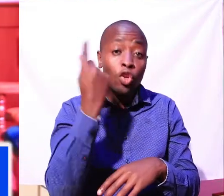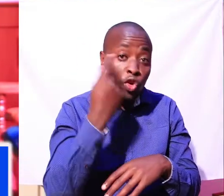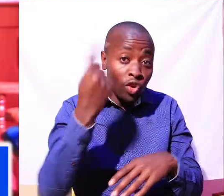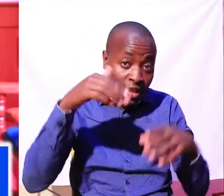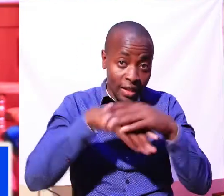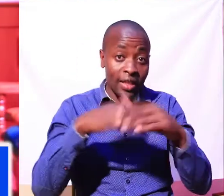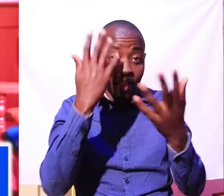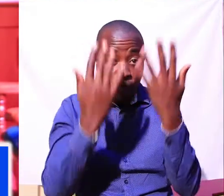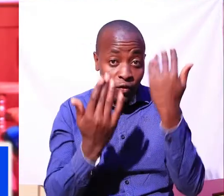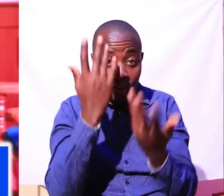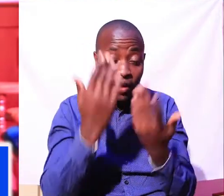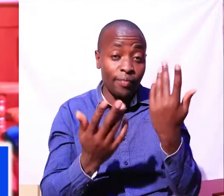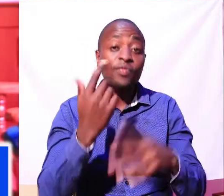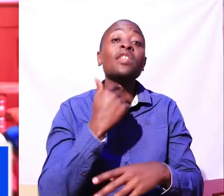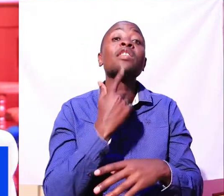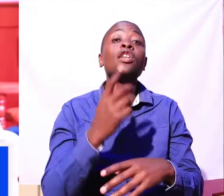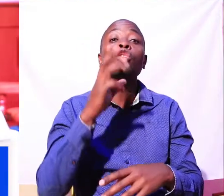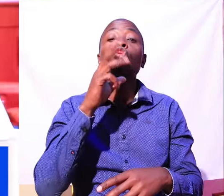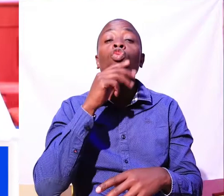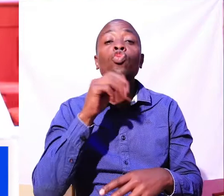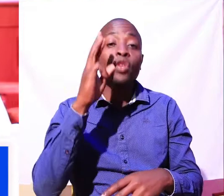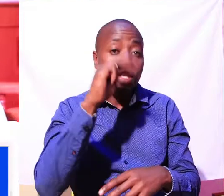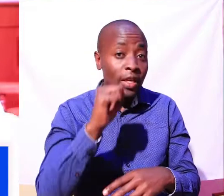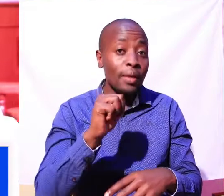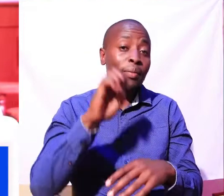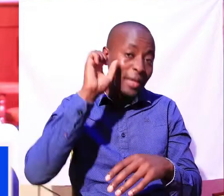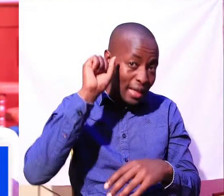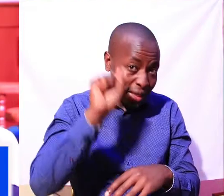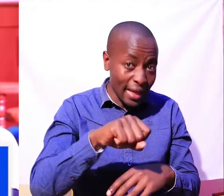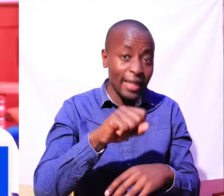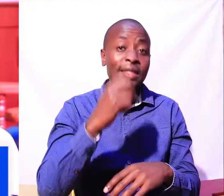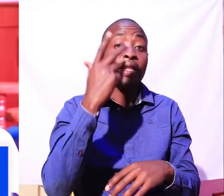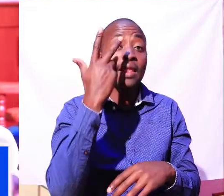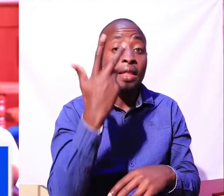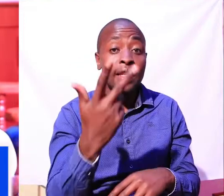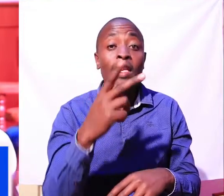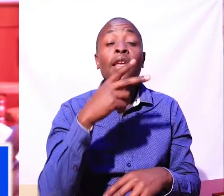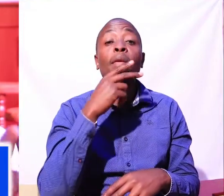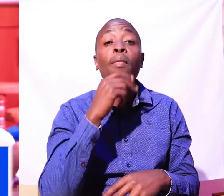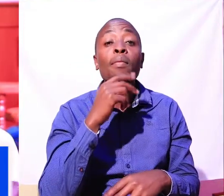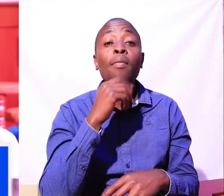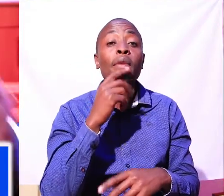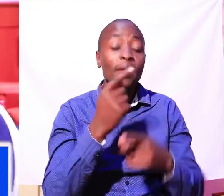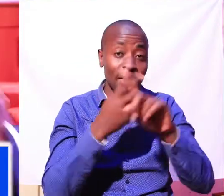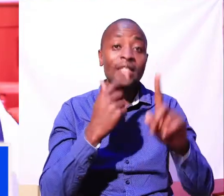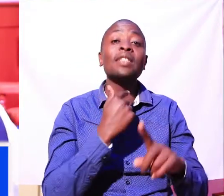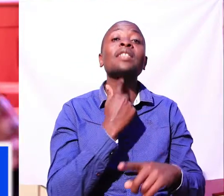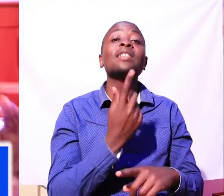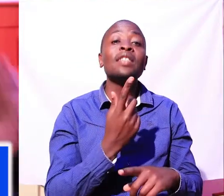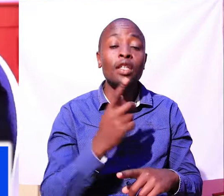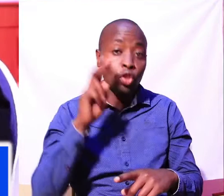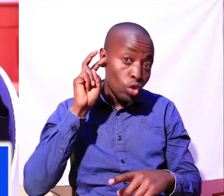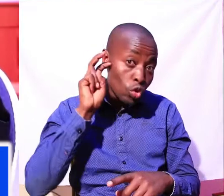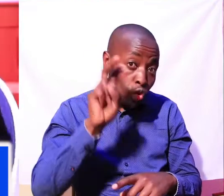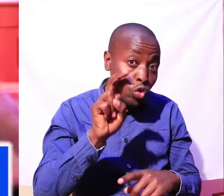fire?" And they told him, "Oh yes, king, you threw in three fires." But he said, "Look, I see